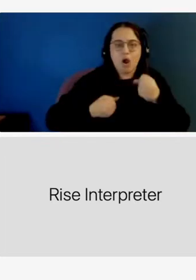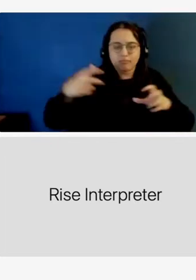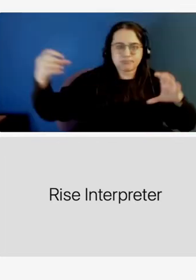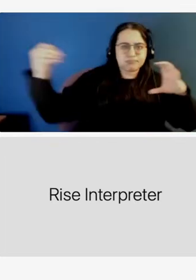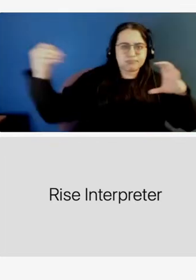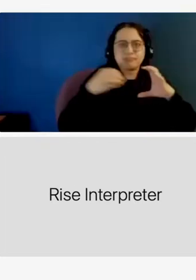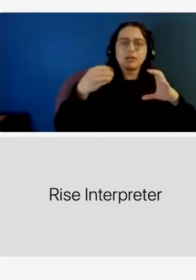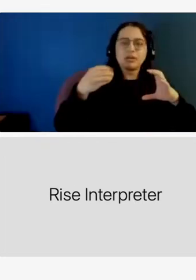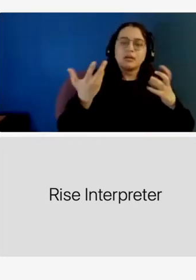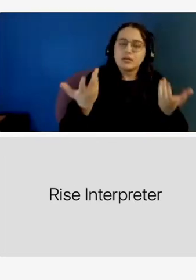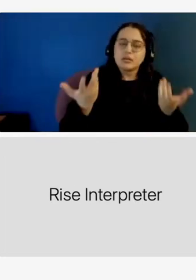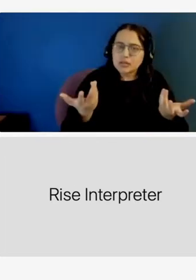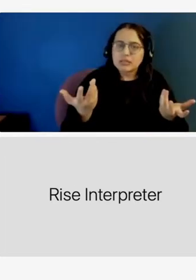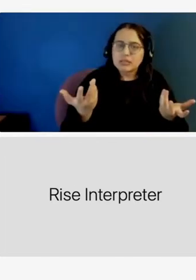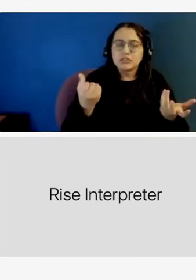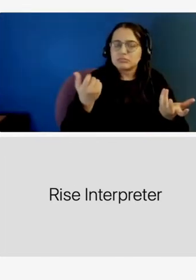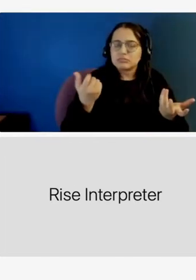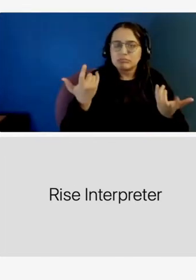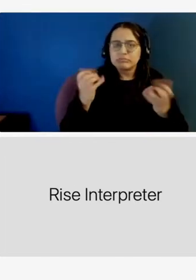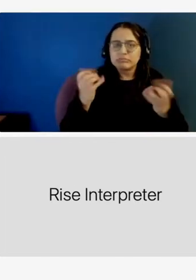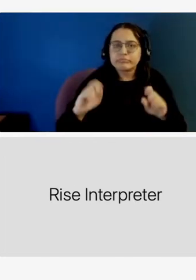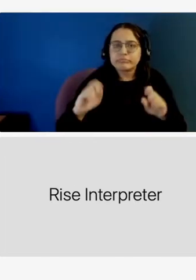it.